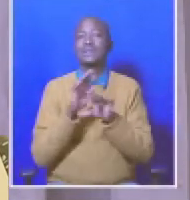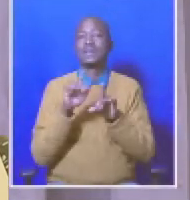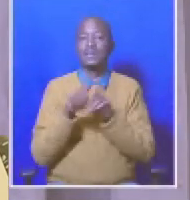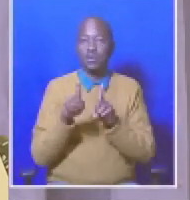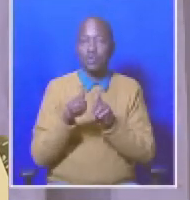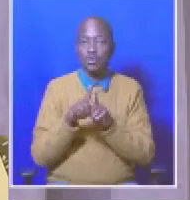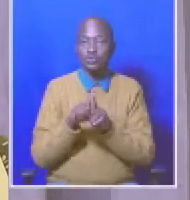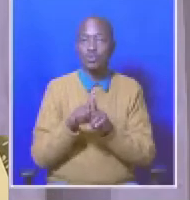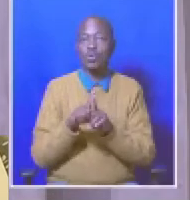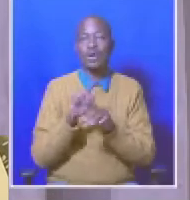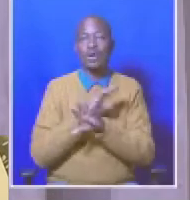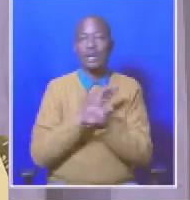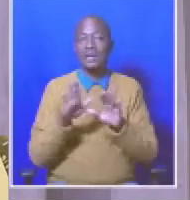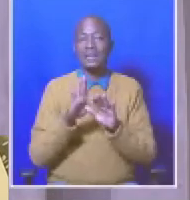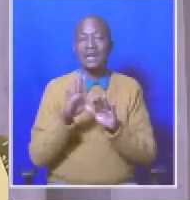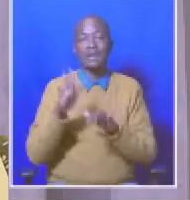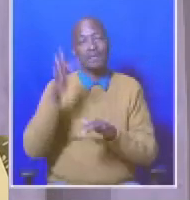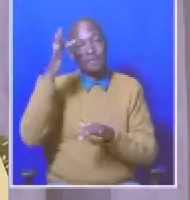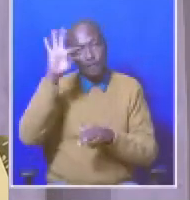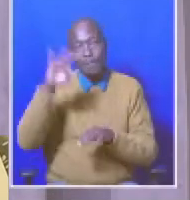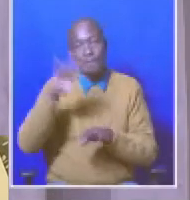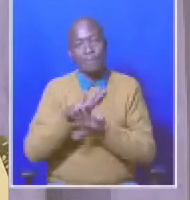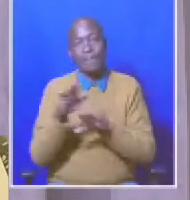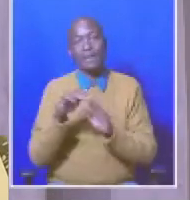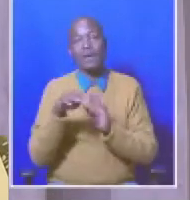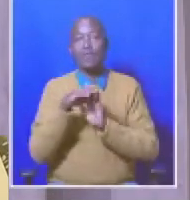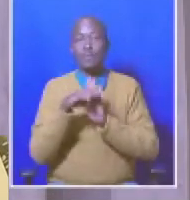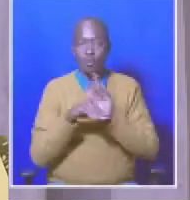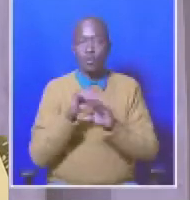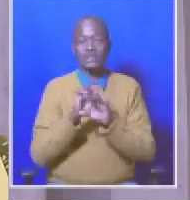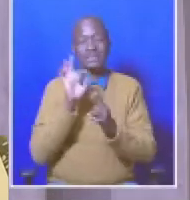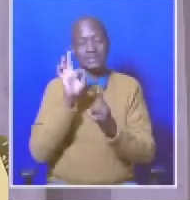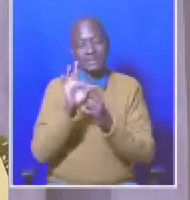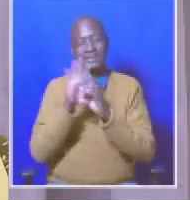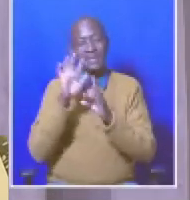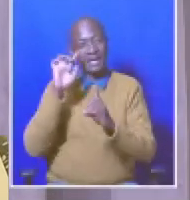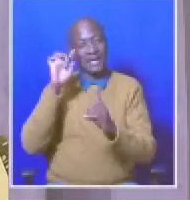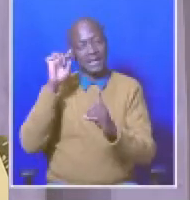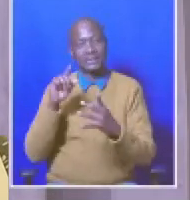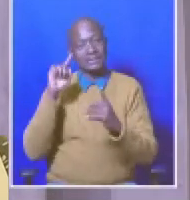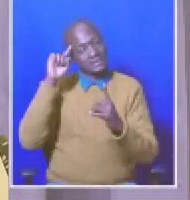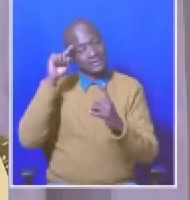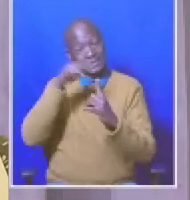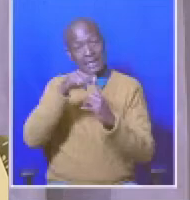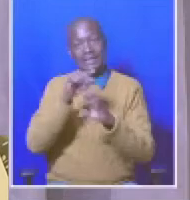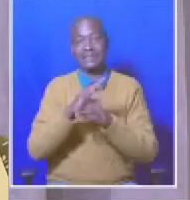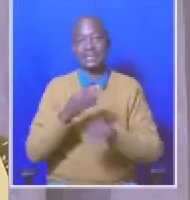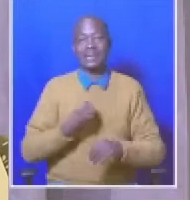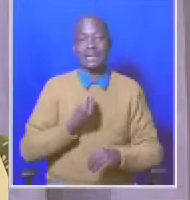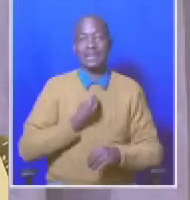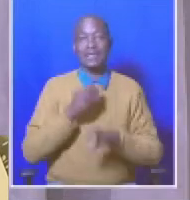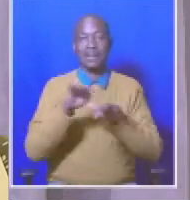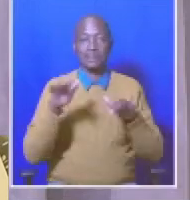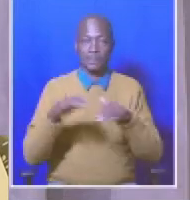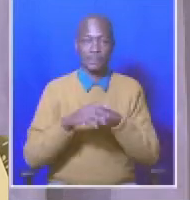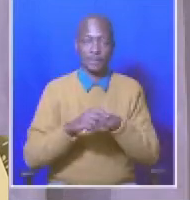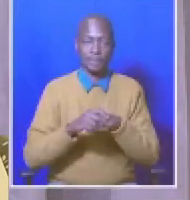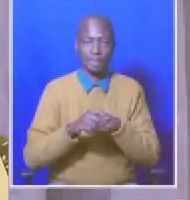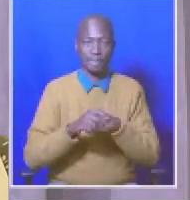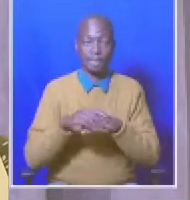non-formal programs, specifically targeting young people's. So, Honorable Mhai, I believe that